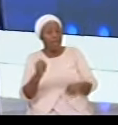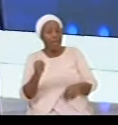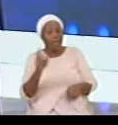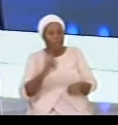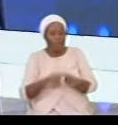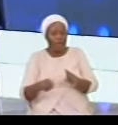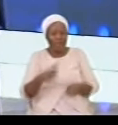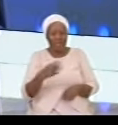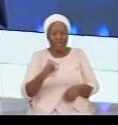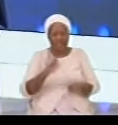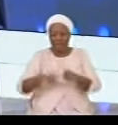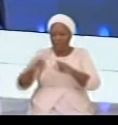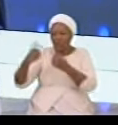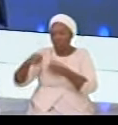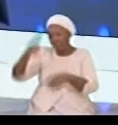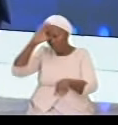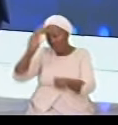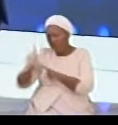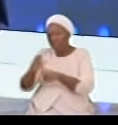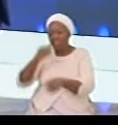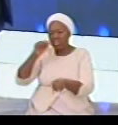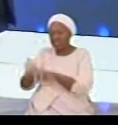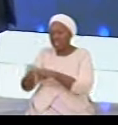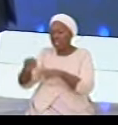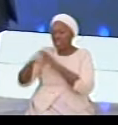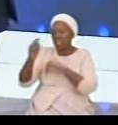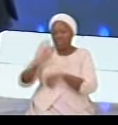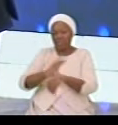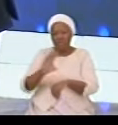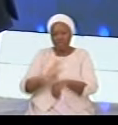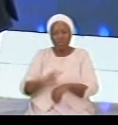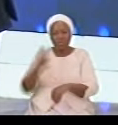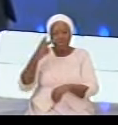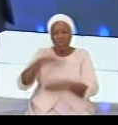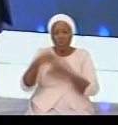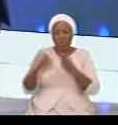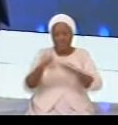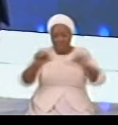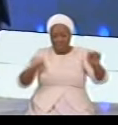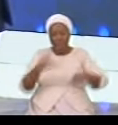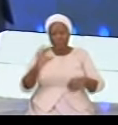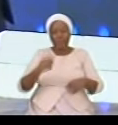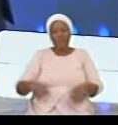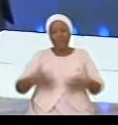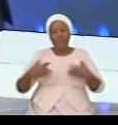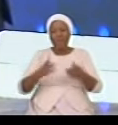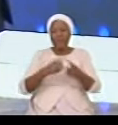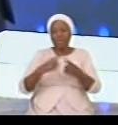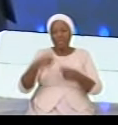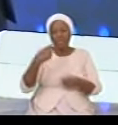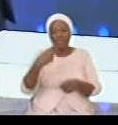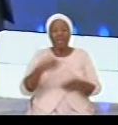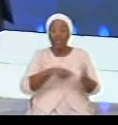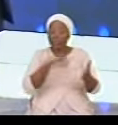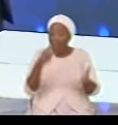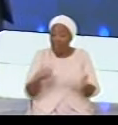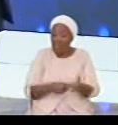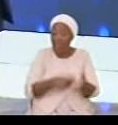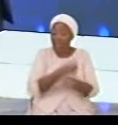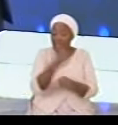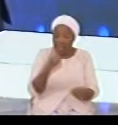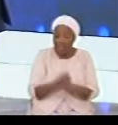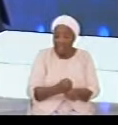to brothers and sisters in the church. Look at all the areas of your life and say, this